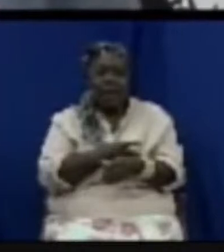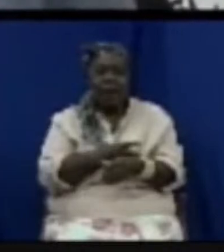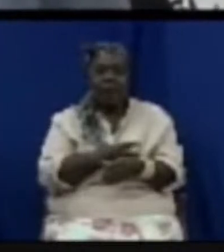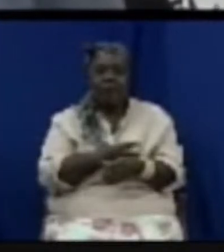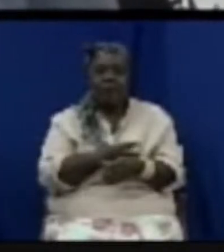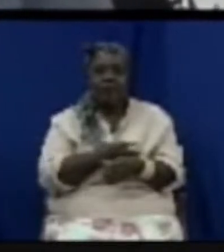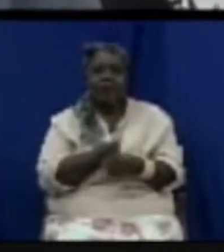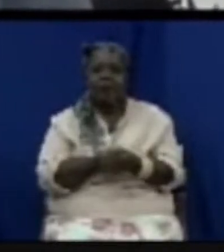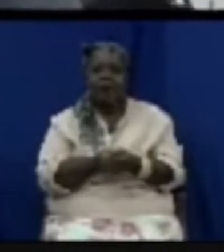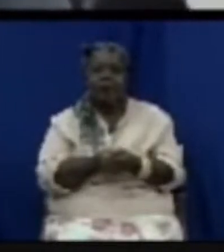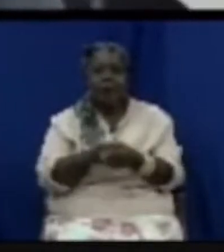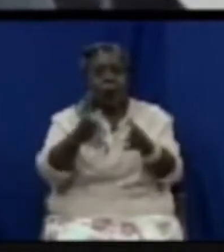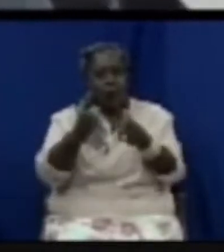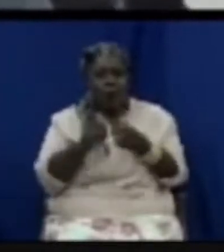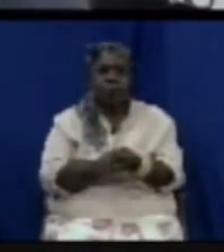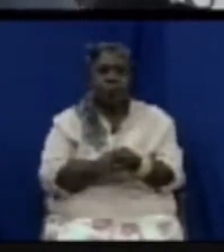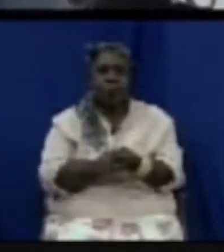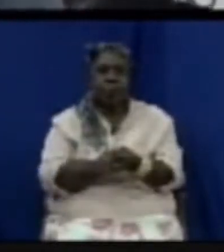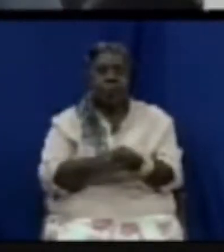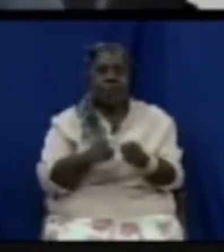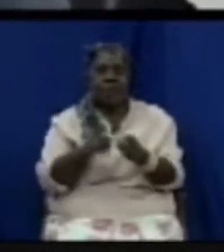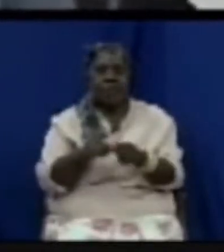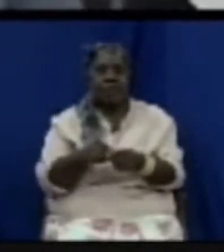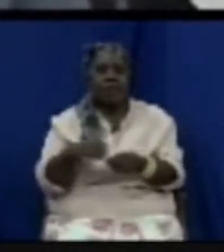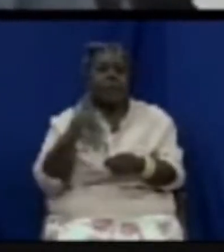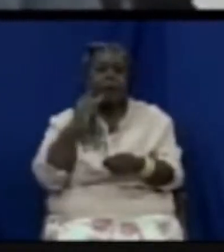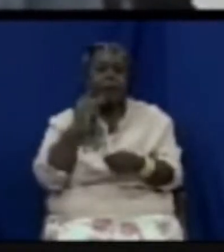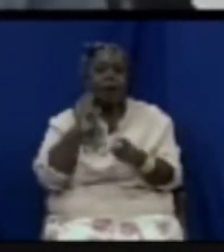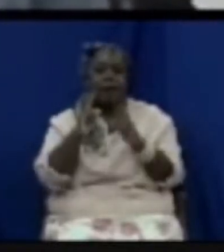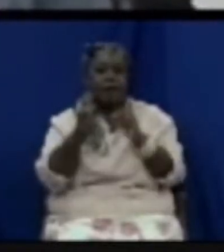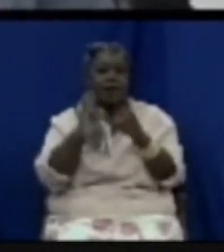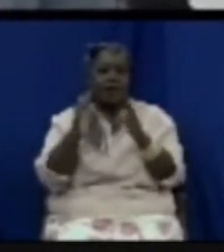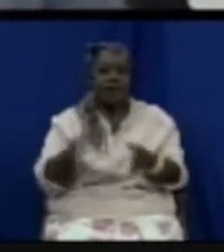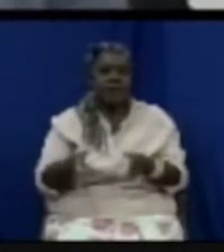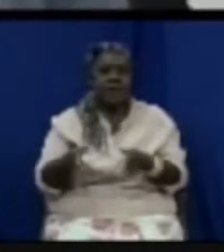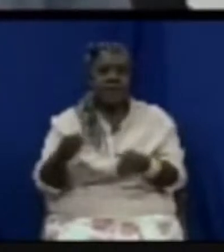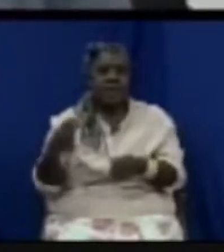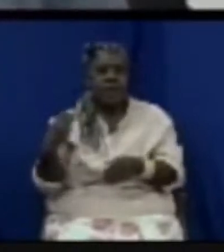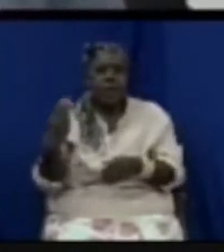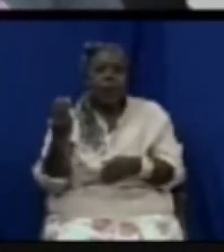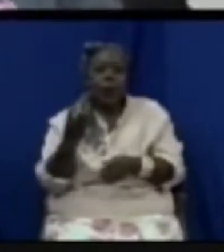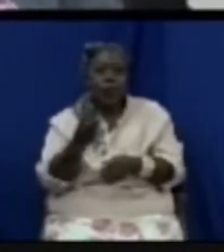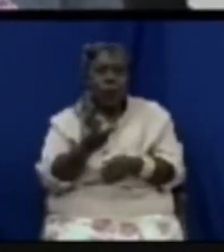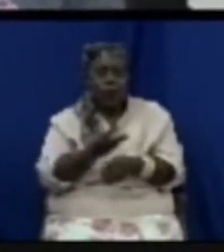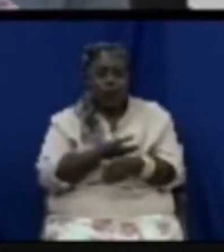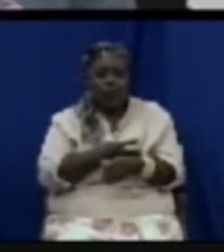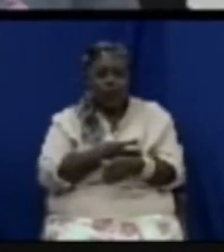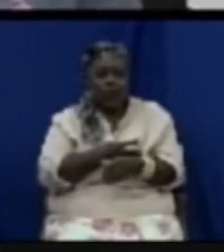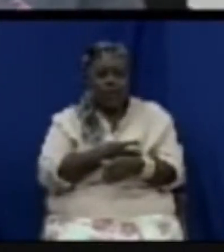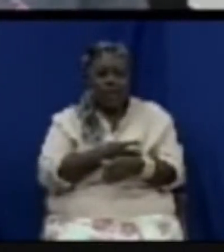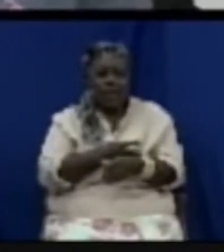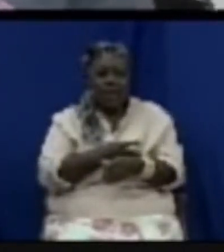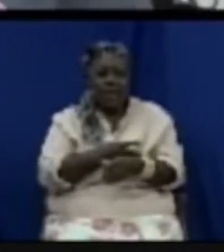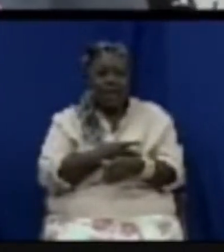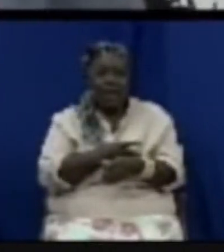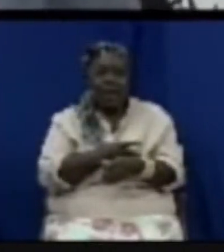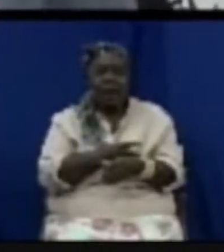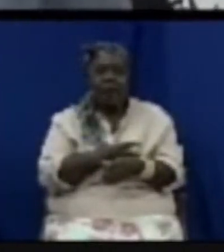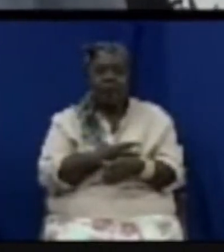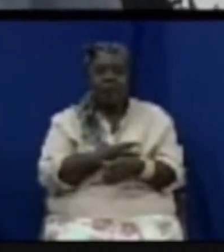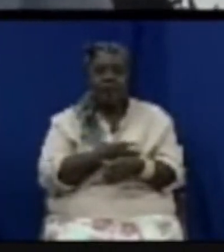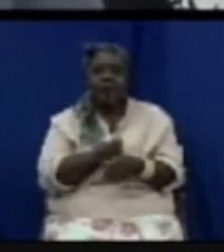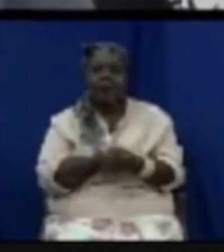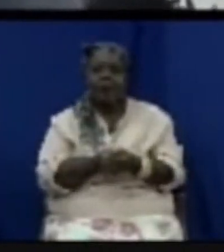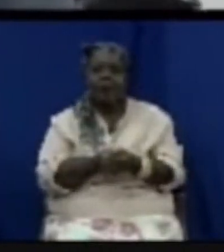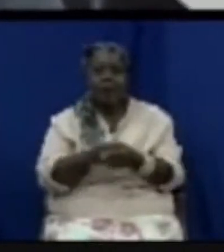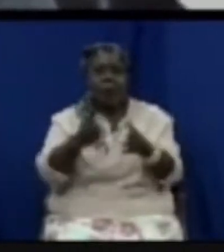will be done regularly. It is in keeping with the principles of good governance,